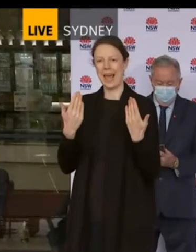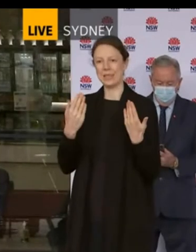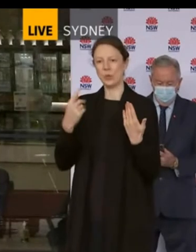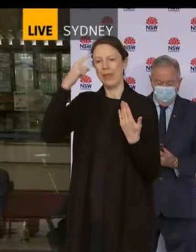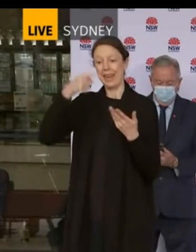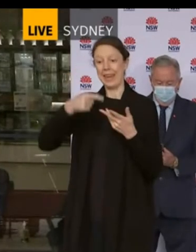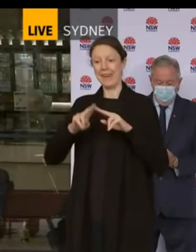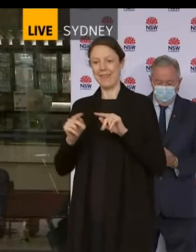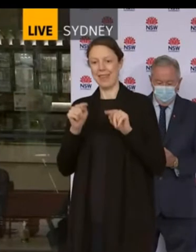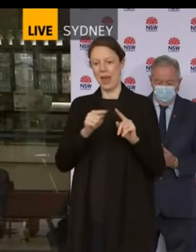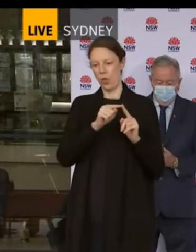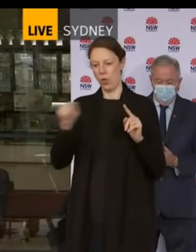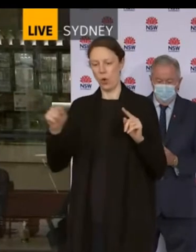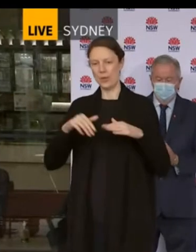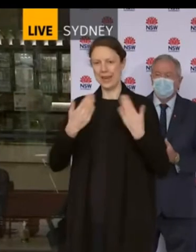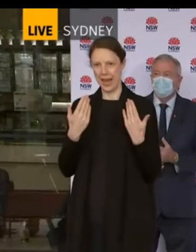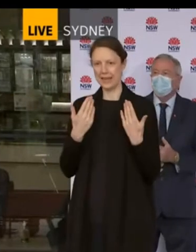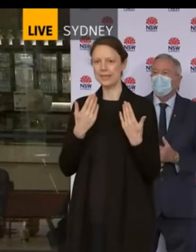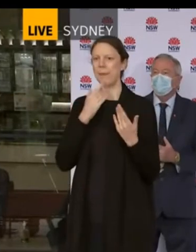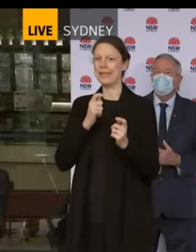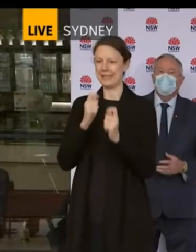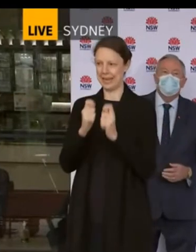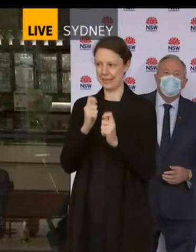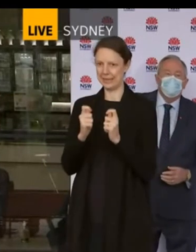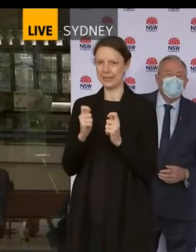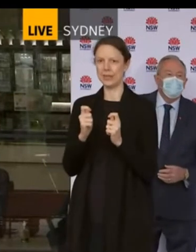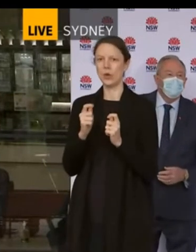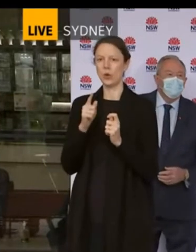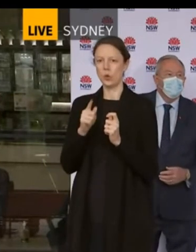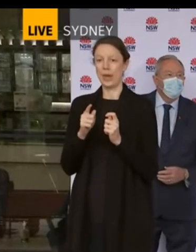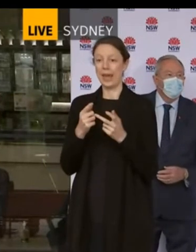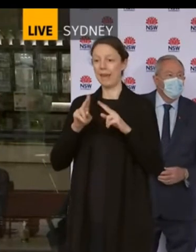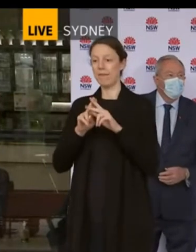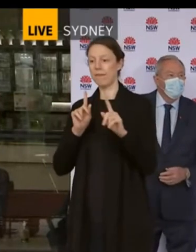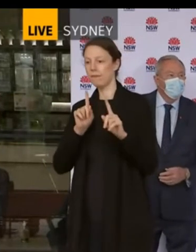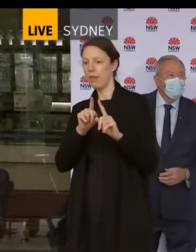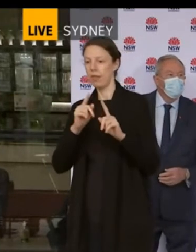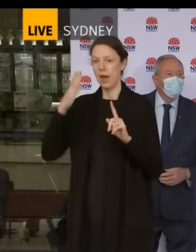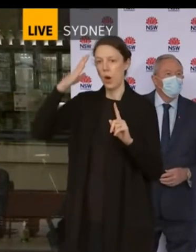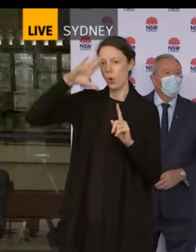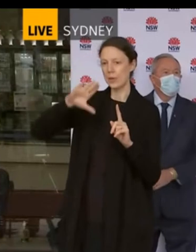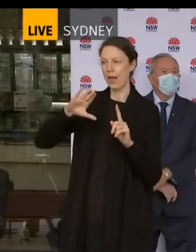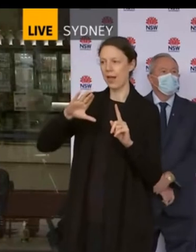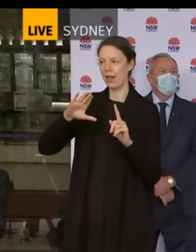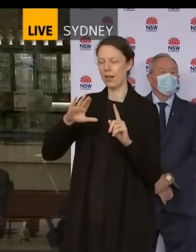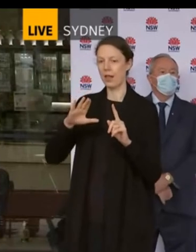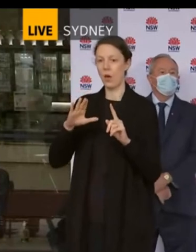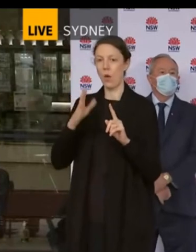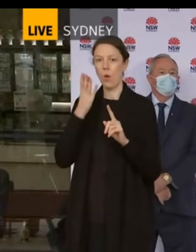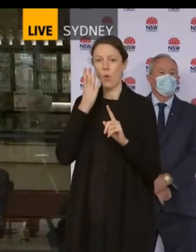tested. So you are a casual contact if you've been anywhere in the proximity to the mascot Meriton Suites Hotel